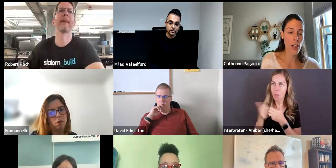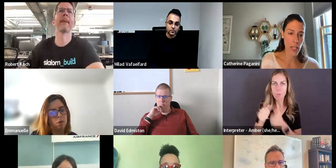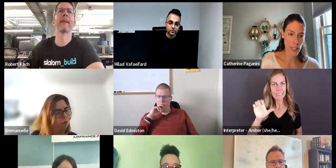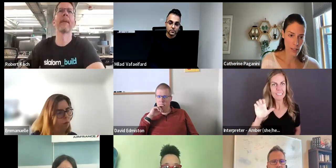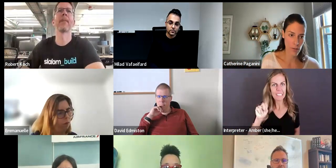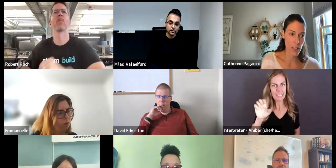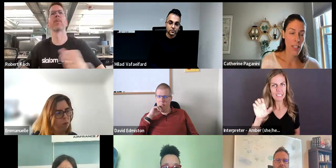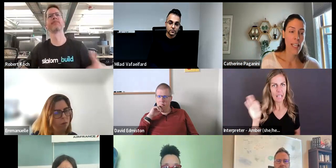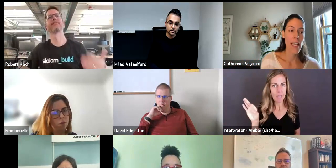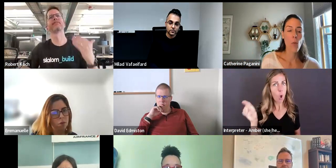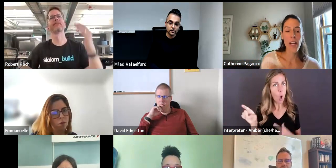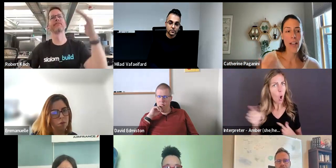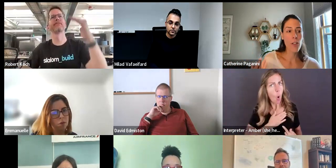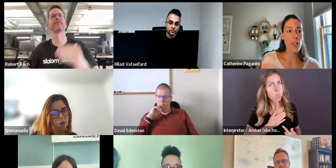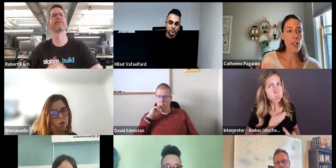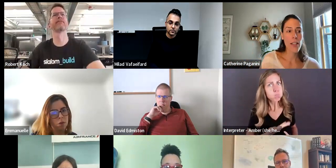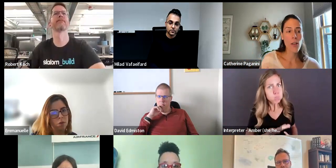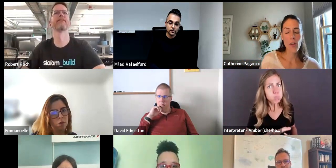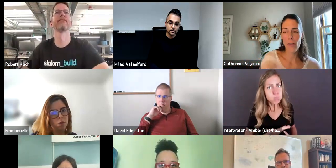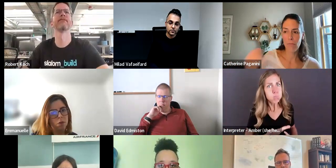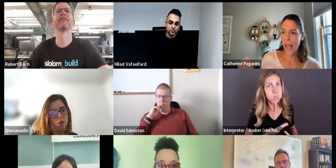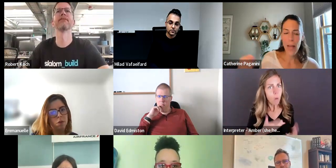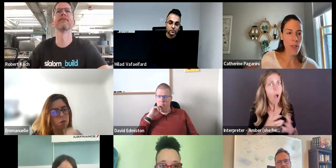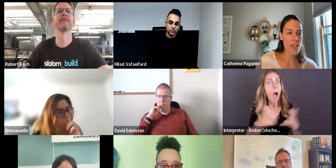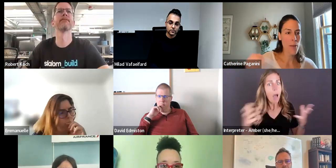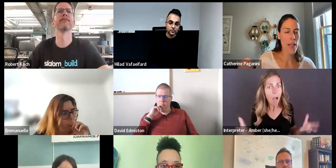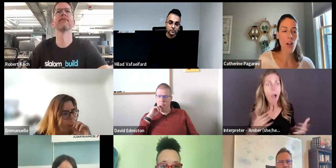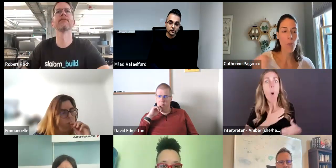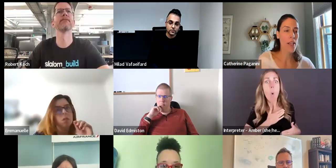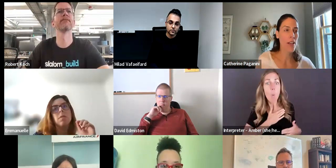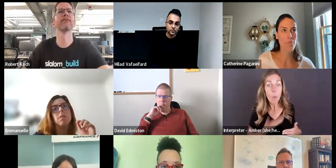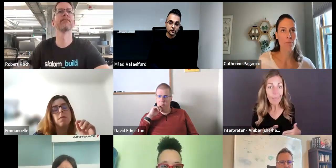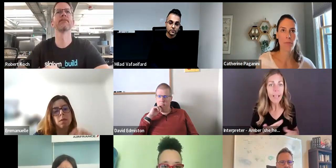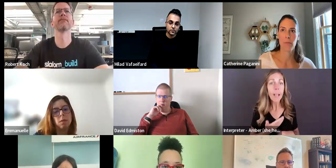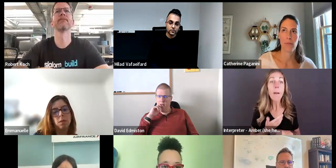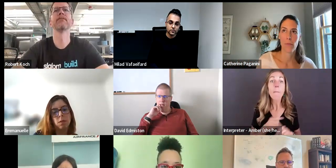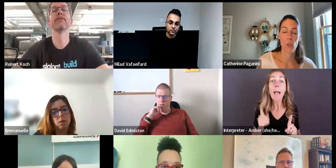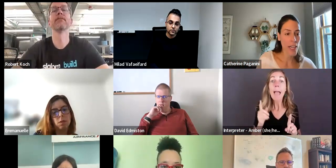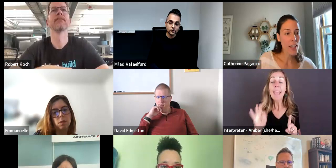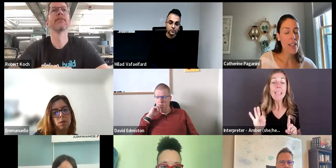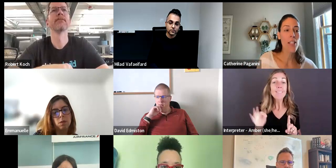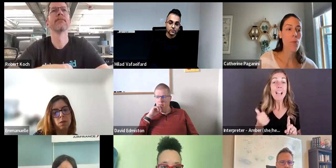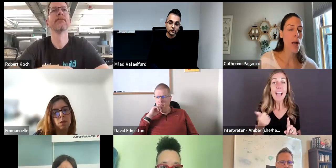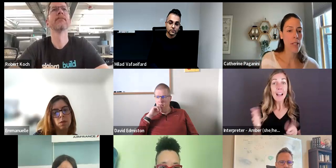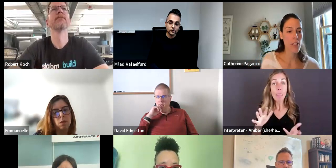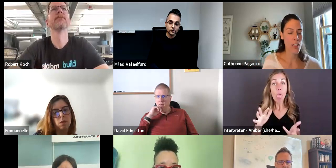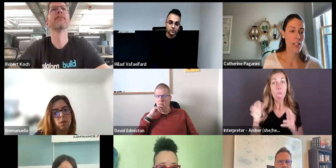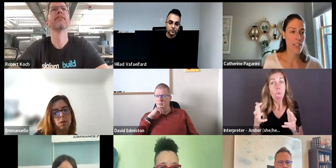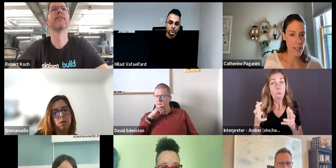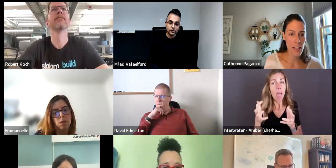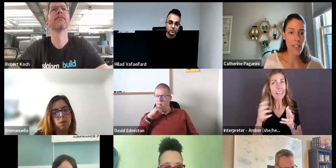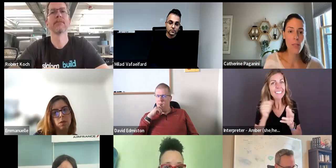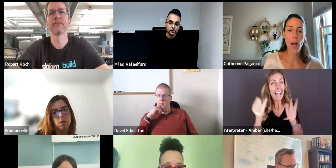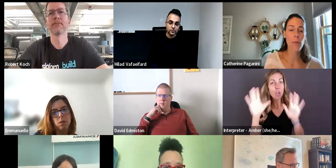a lot of willingness, and whatever happens that may not be great, it's probably